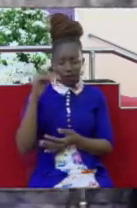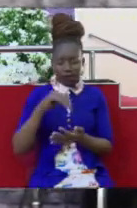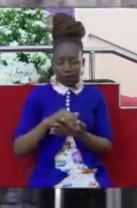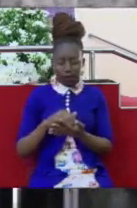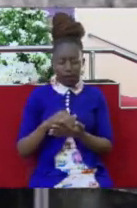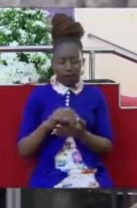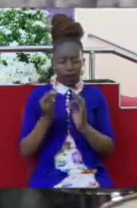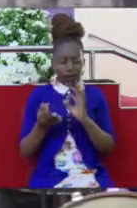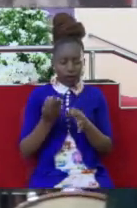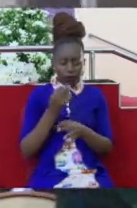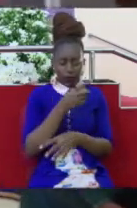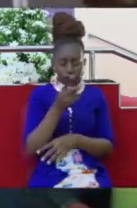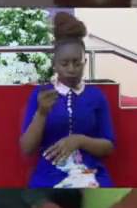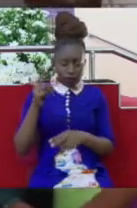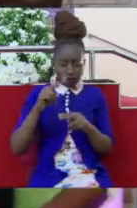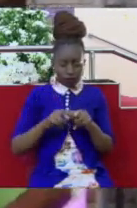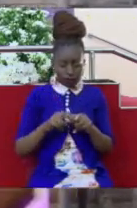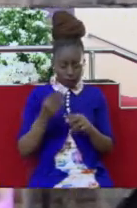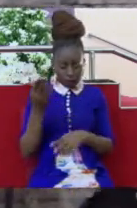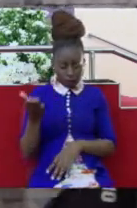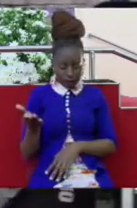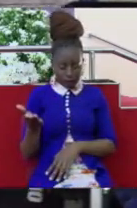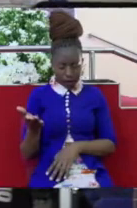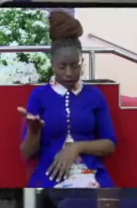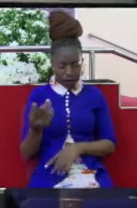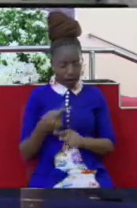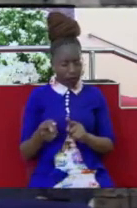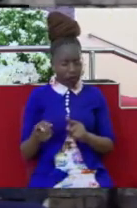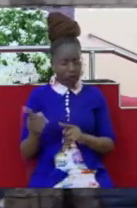here, and it's been your habit to say, poli sana,